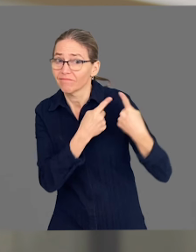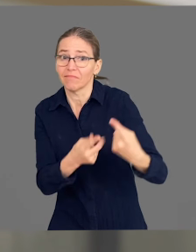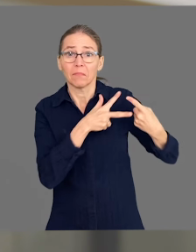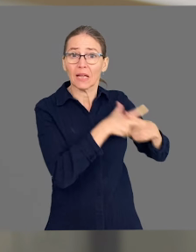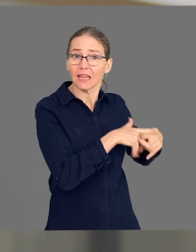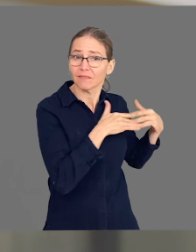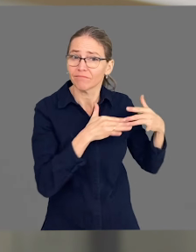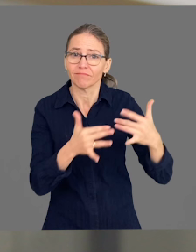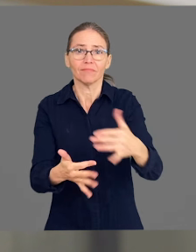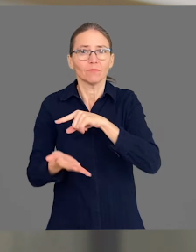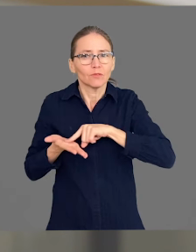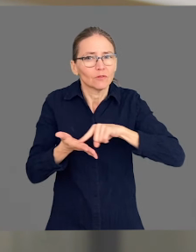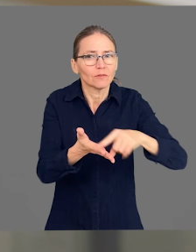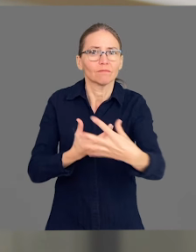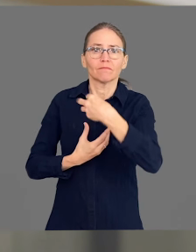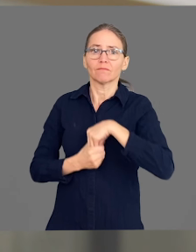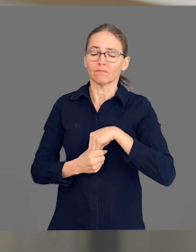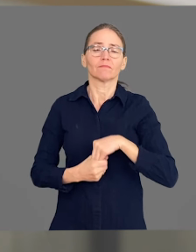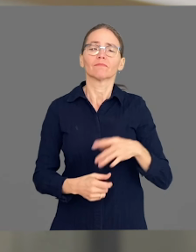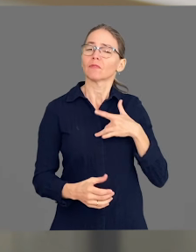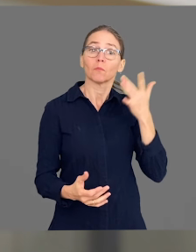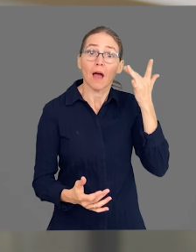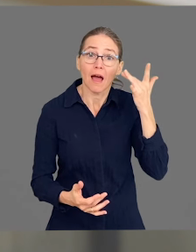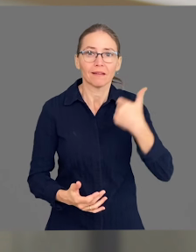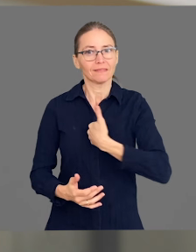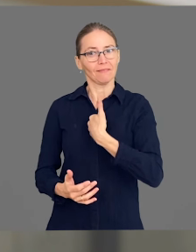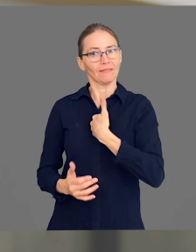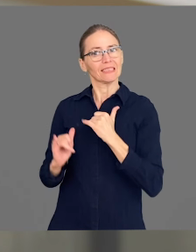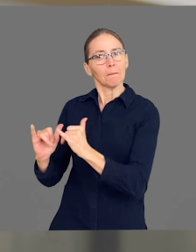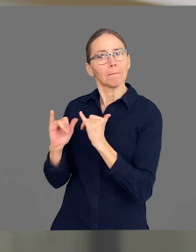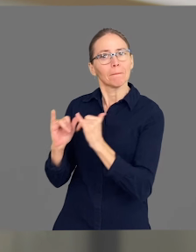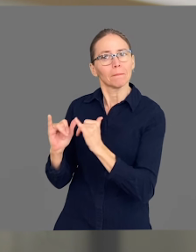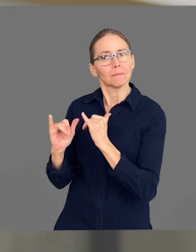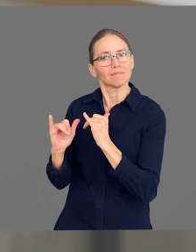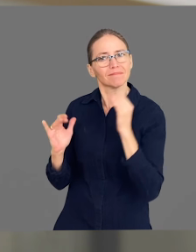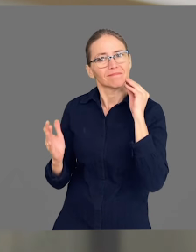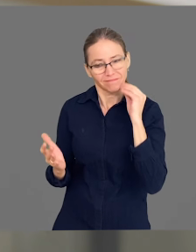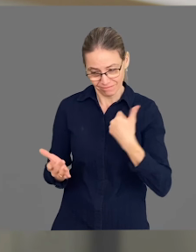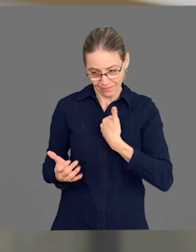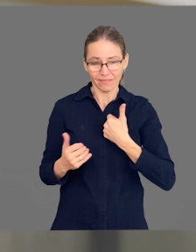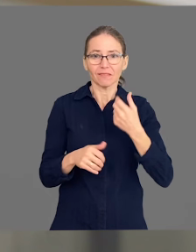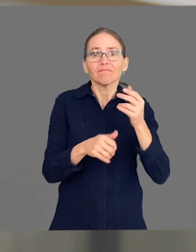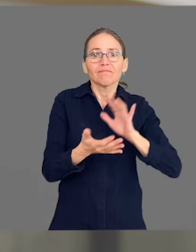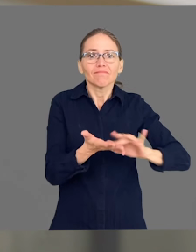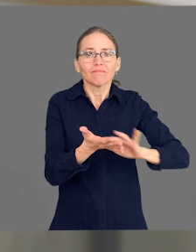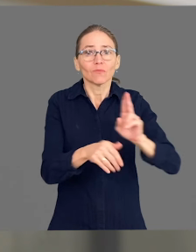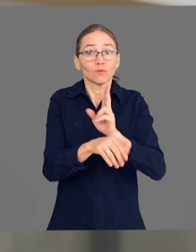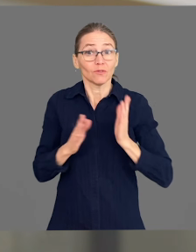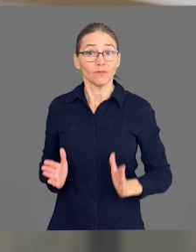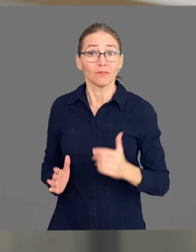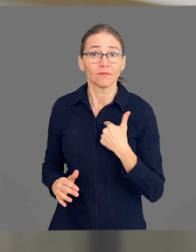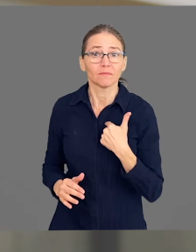in large part due to the fact that I'm a member of the community. And I think that opens the door to a lot of